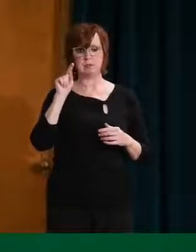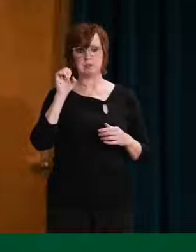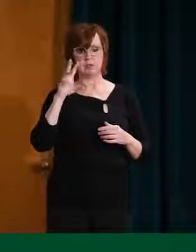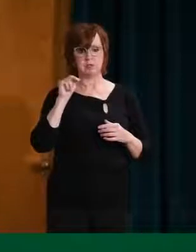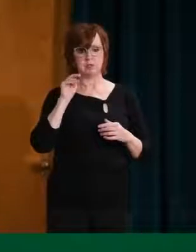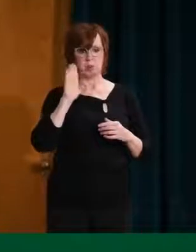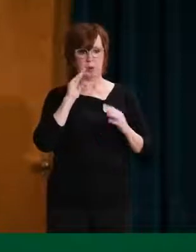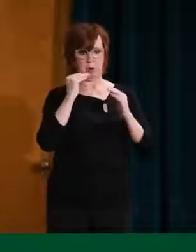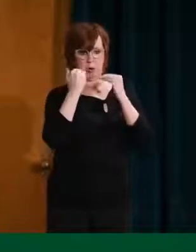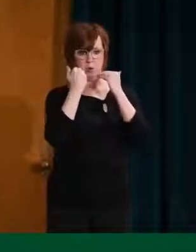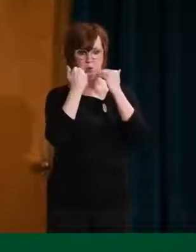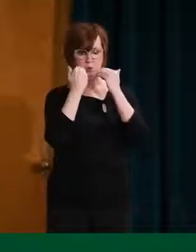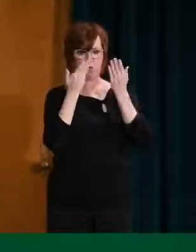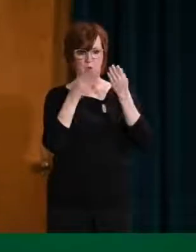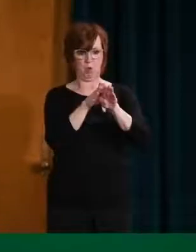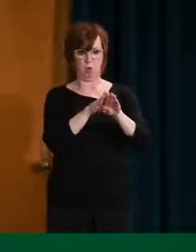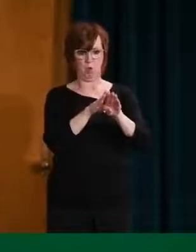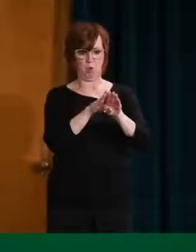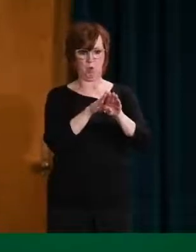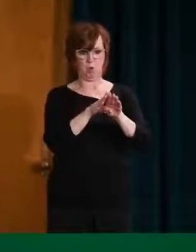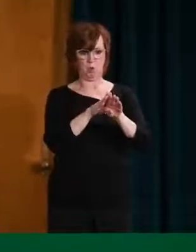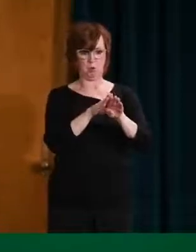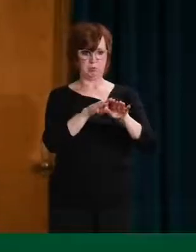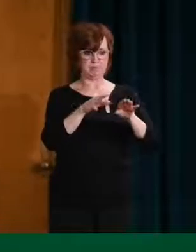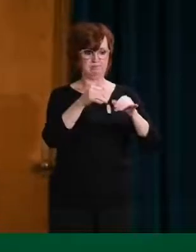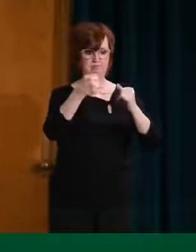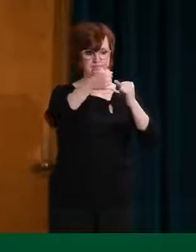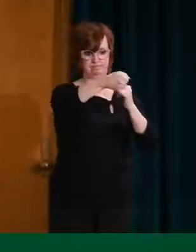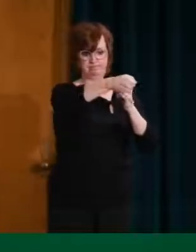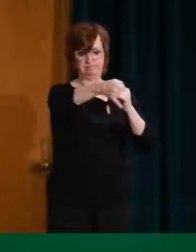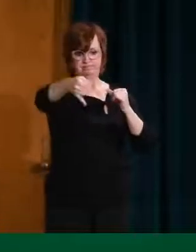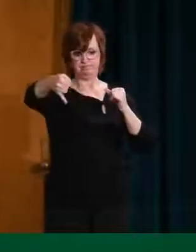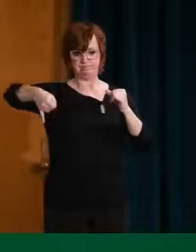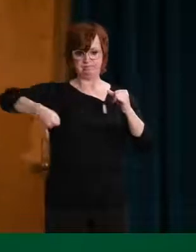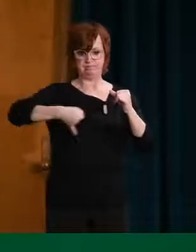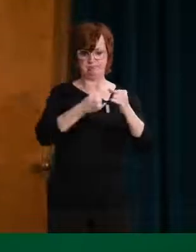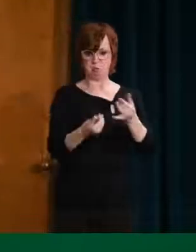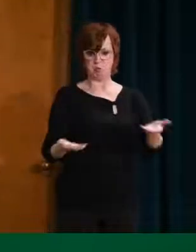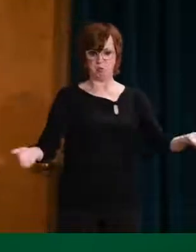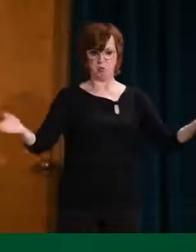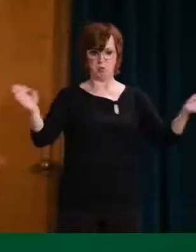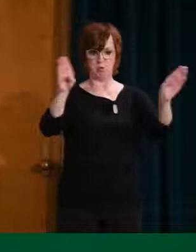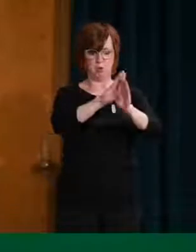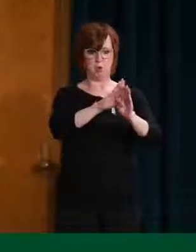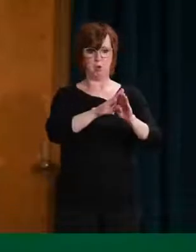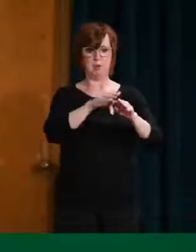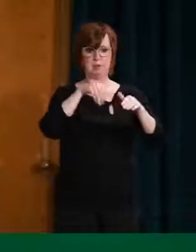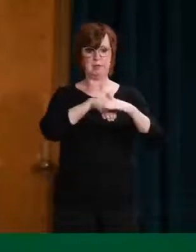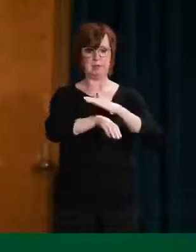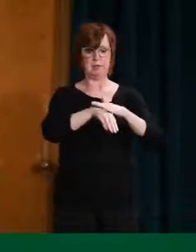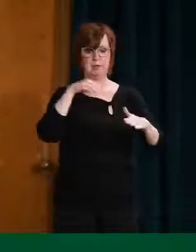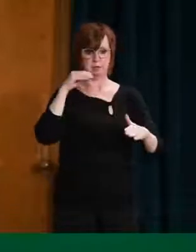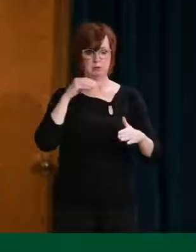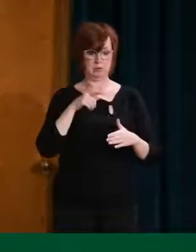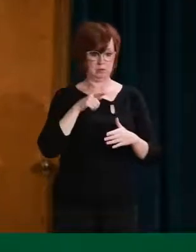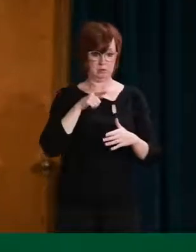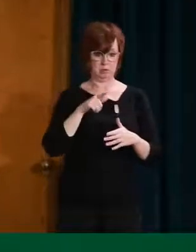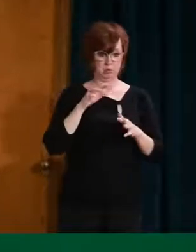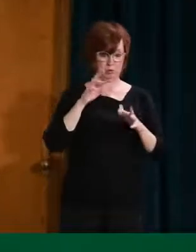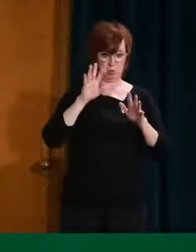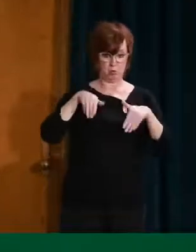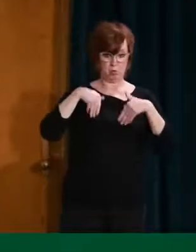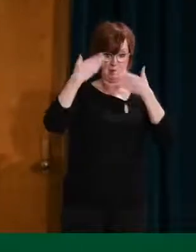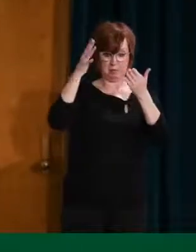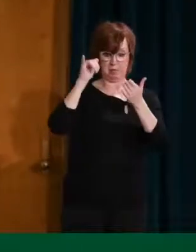COVID-19. Is this something that you're familiar with and that you guys are recommending at this point for First Nations, particularly remote ones?